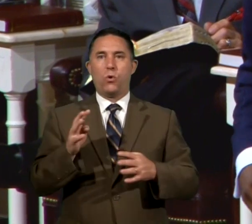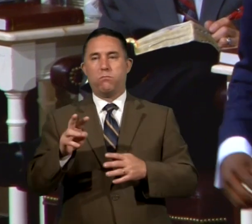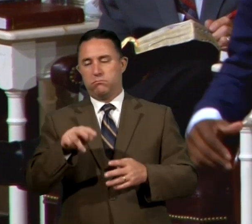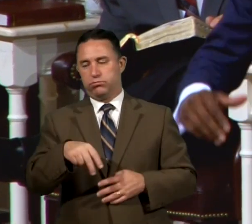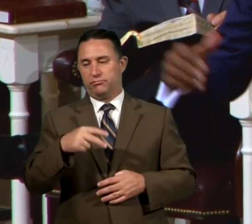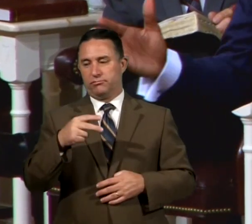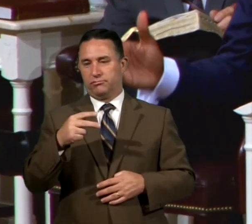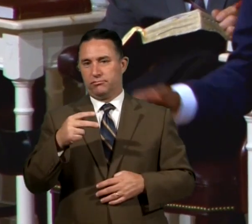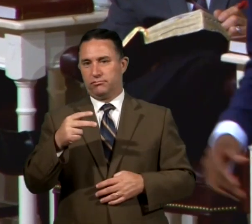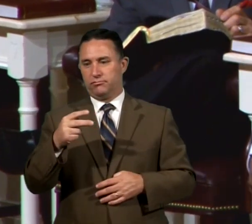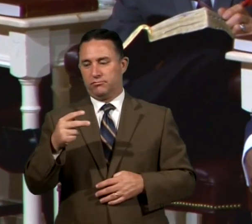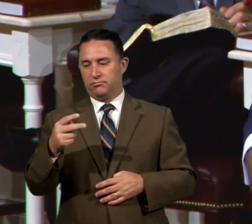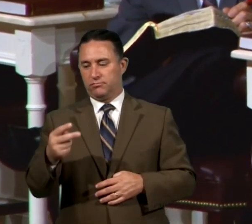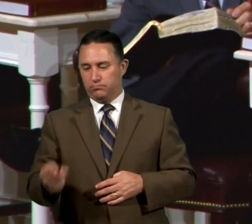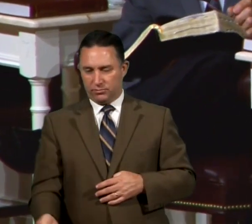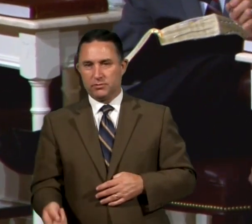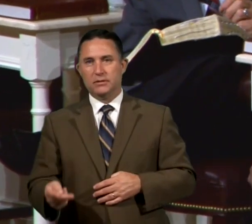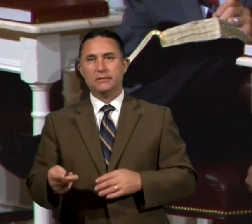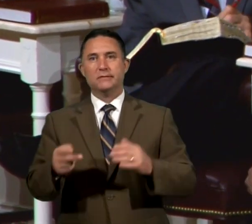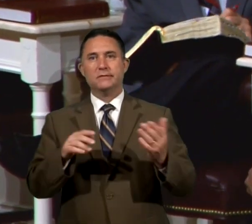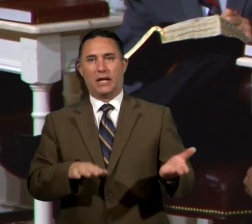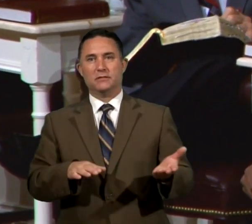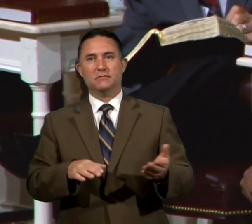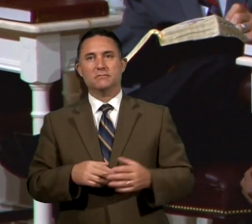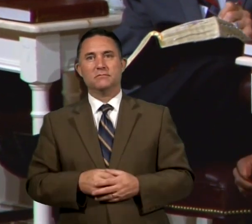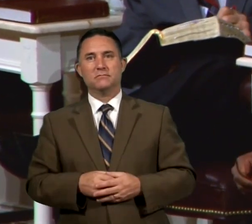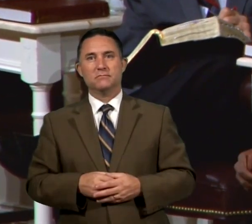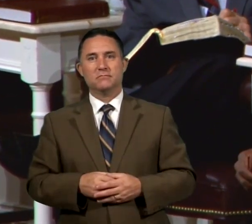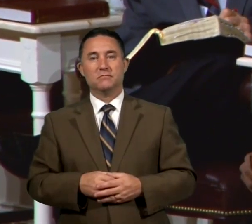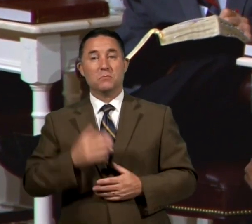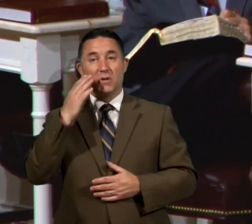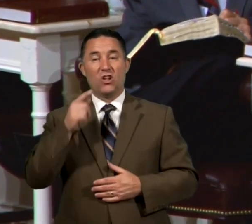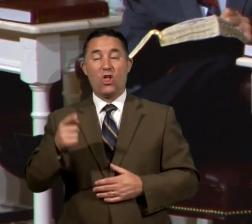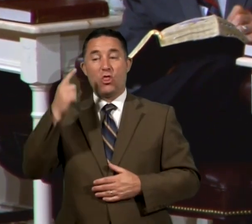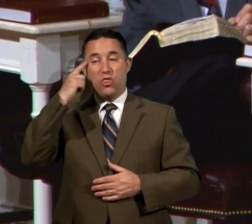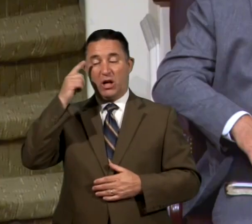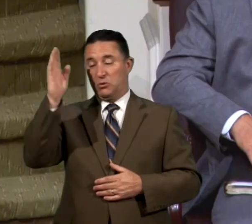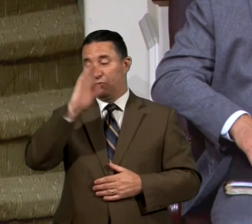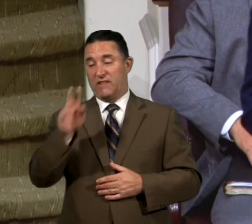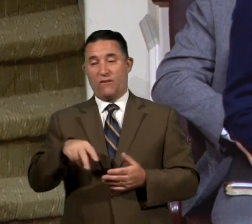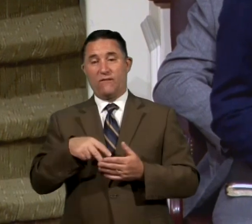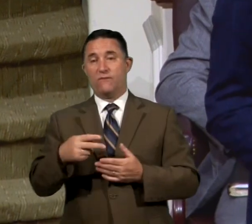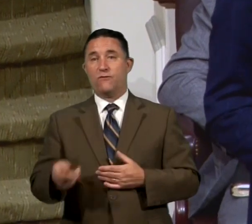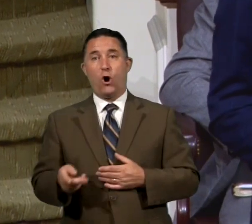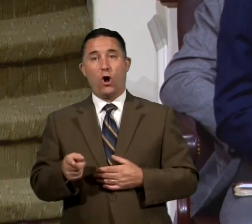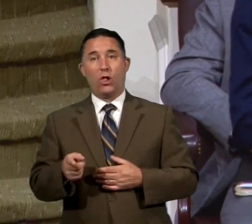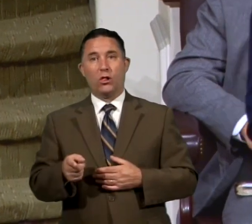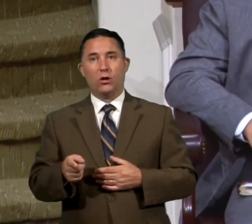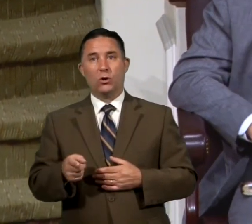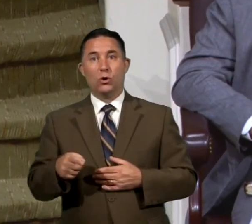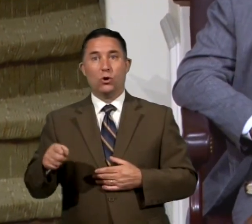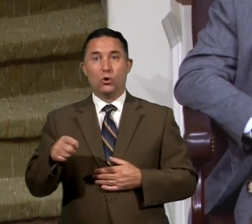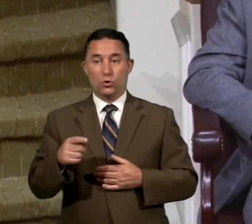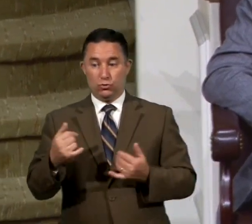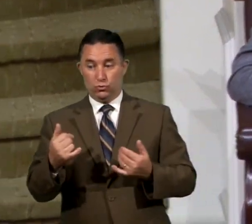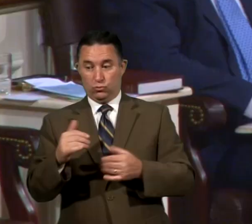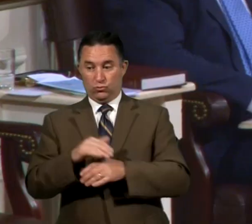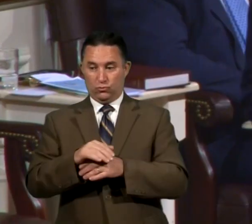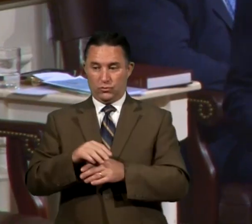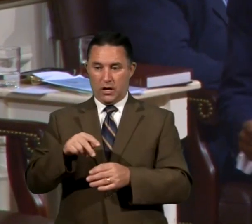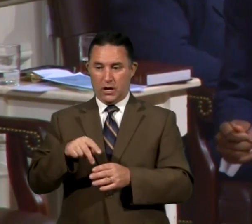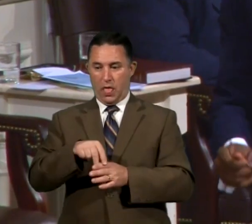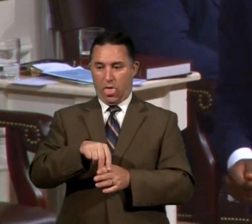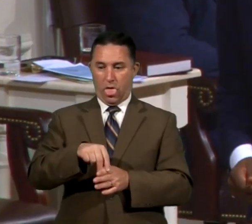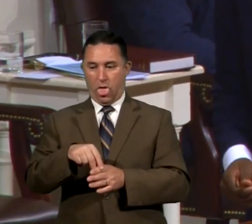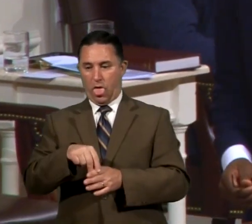blew. He fell to his death. All because he thought he would never fall. If you're on the edge this evening, I'm trying